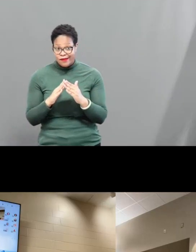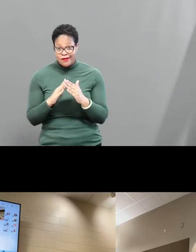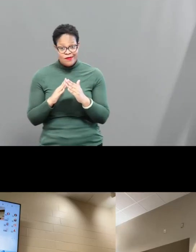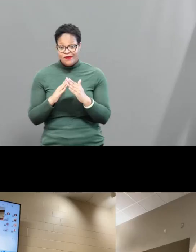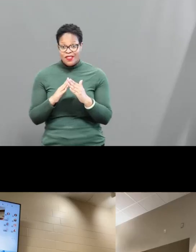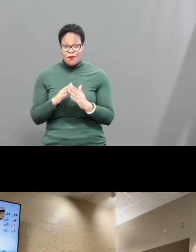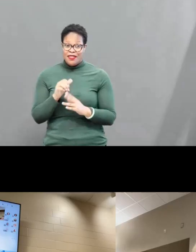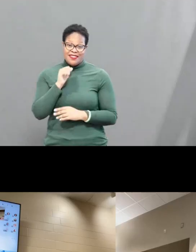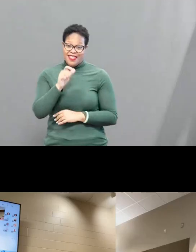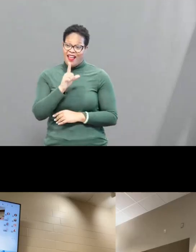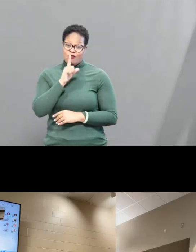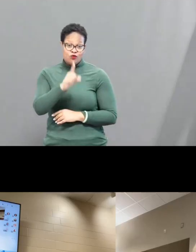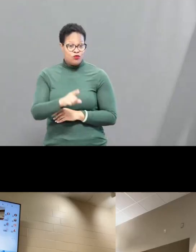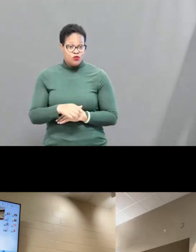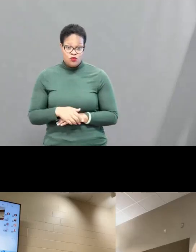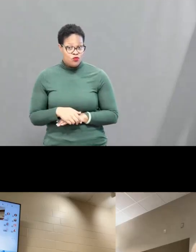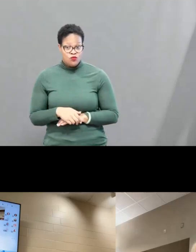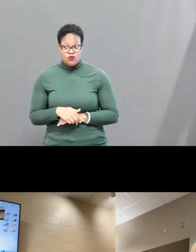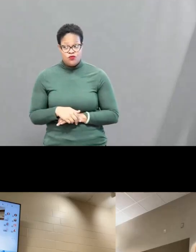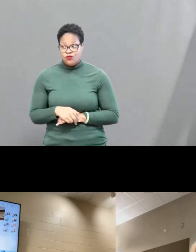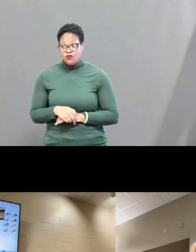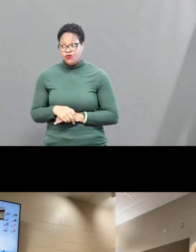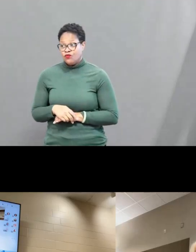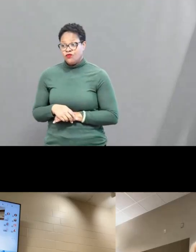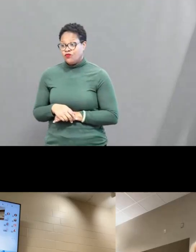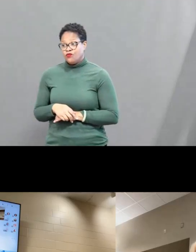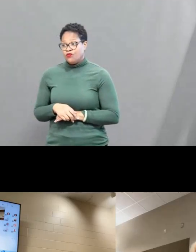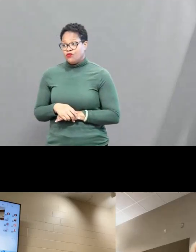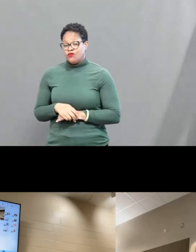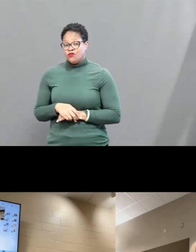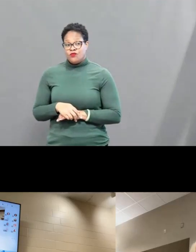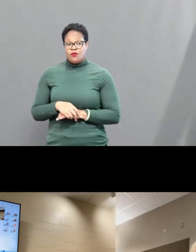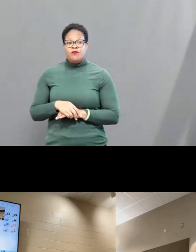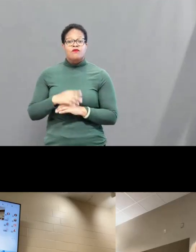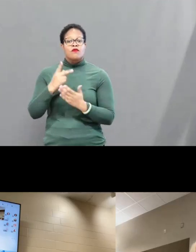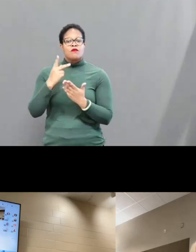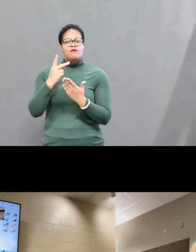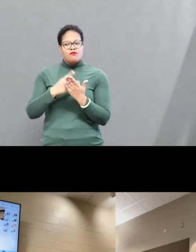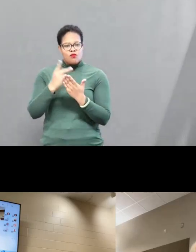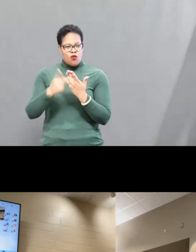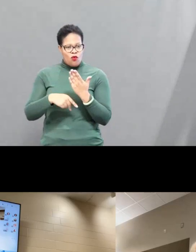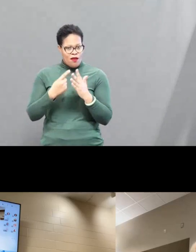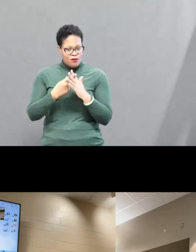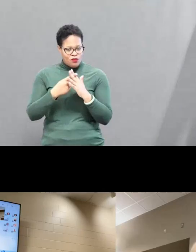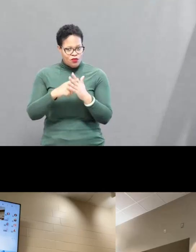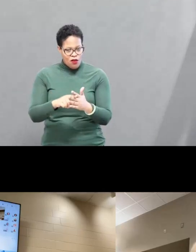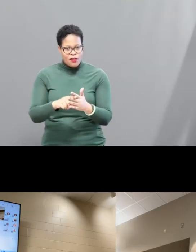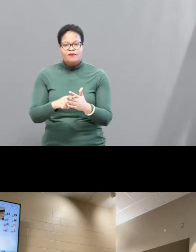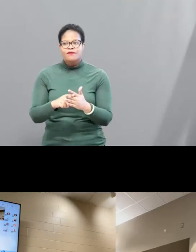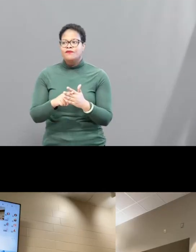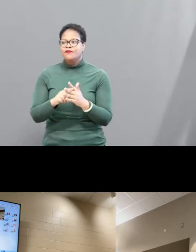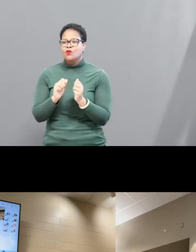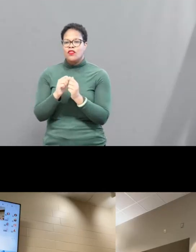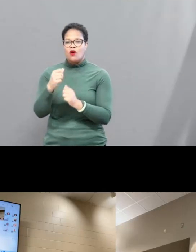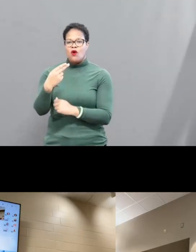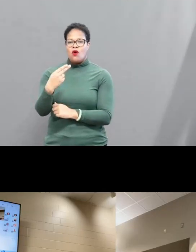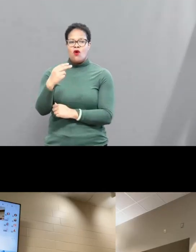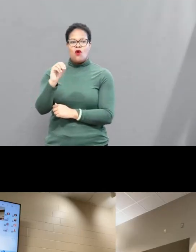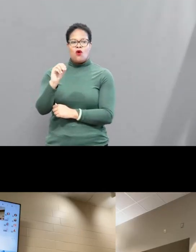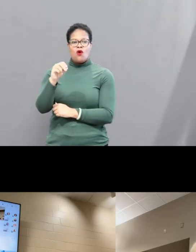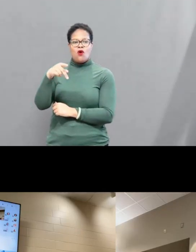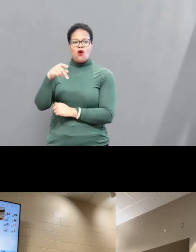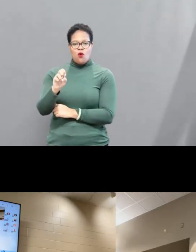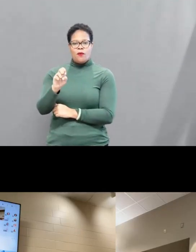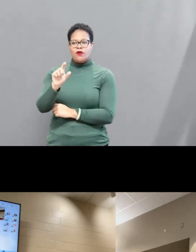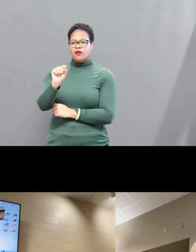just not true. The program started off by Hope Turner. She's the